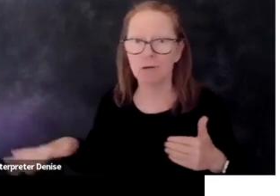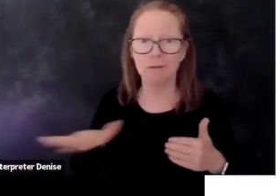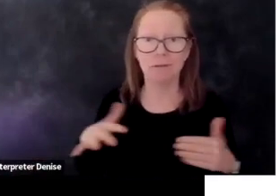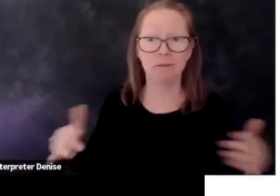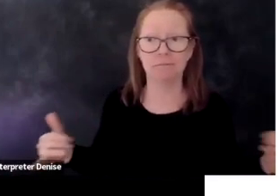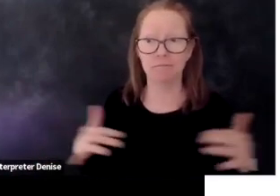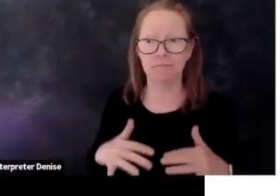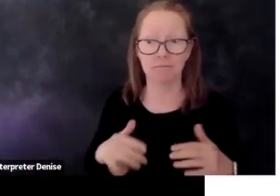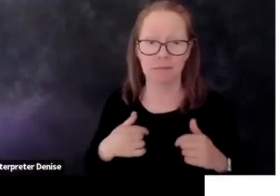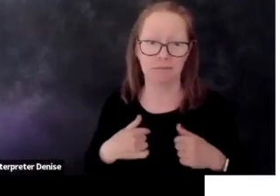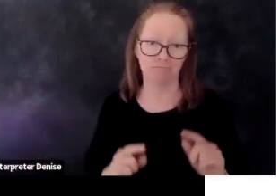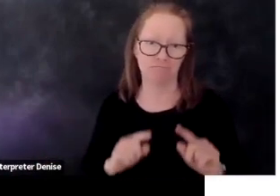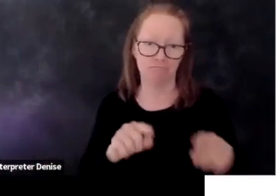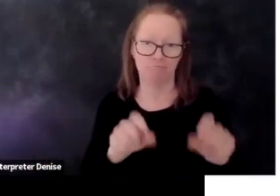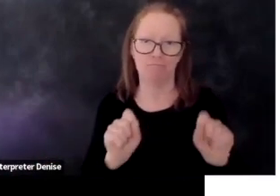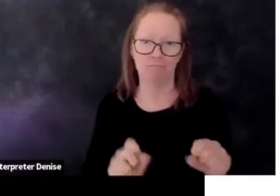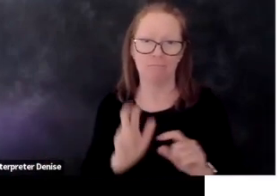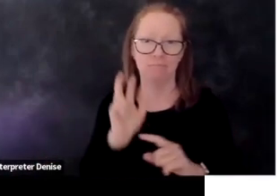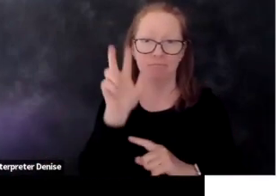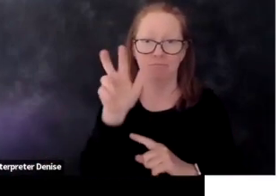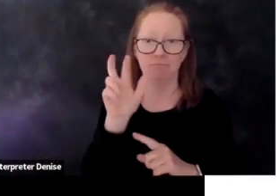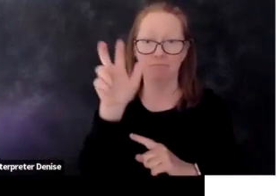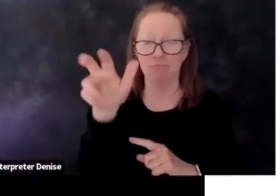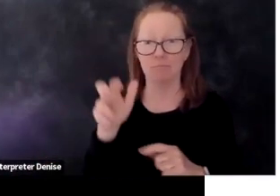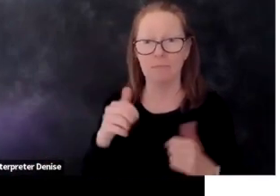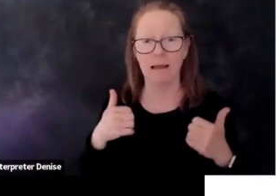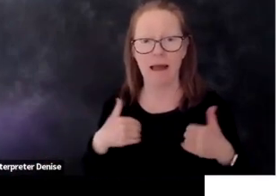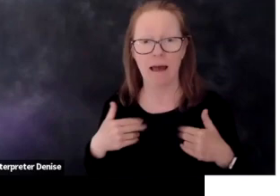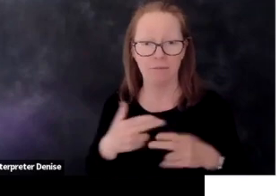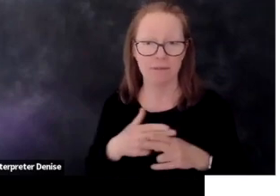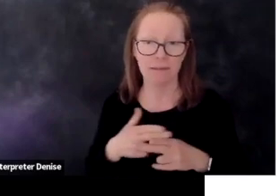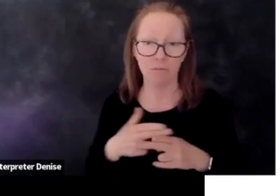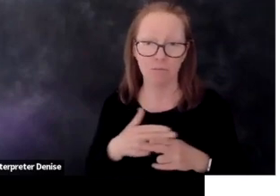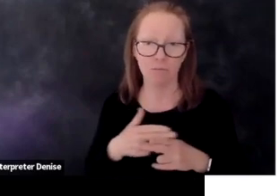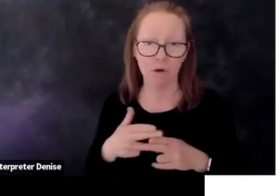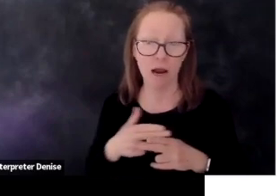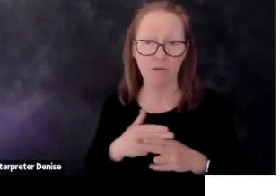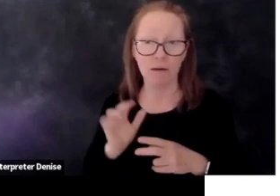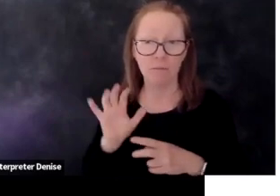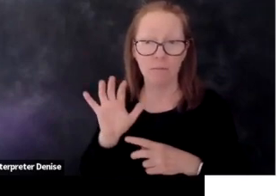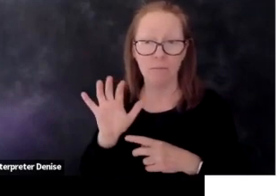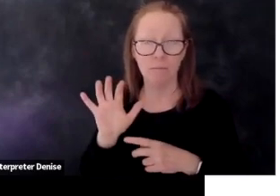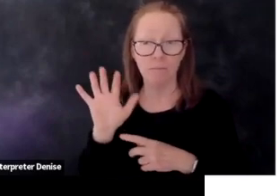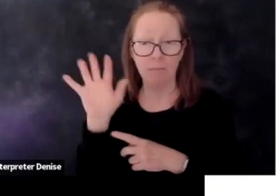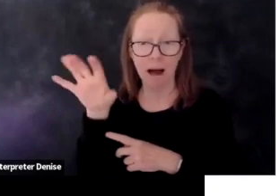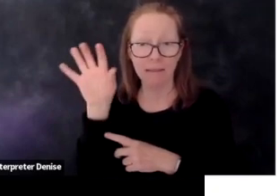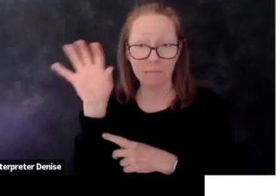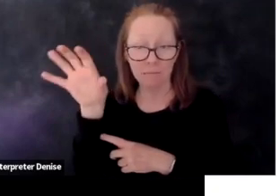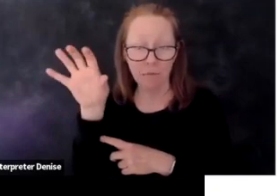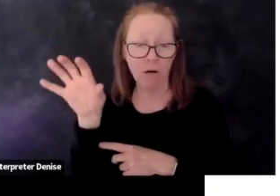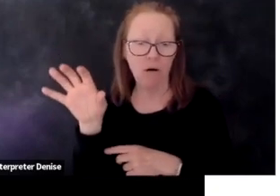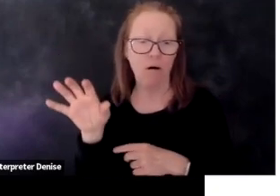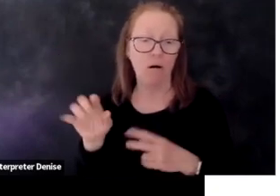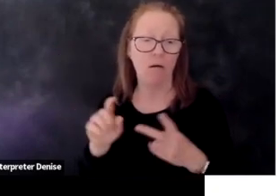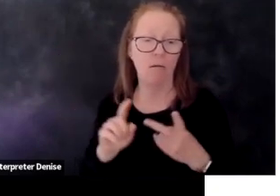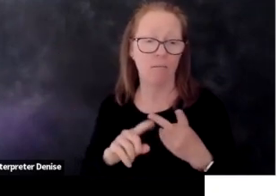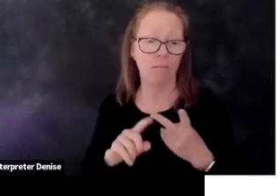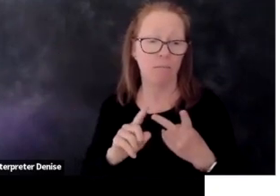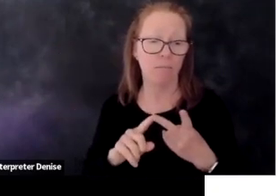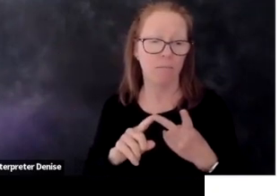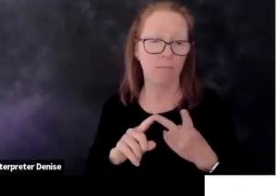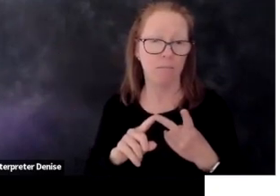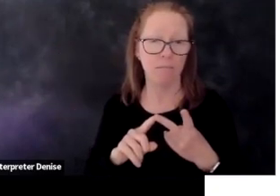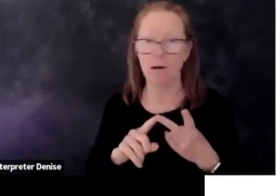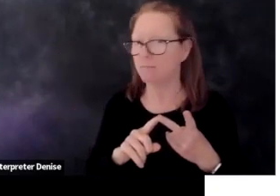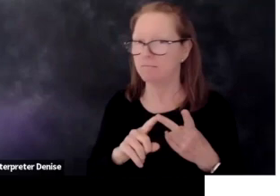striped for basketball. We'd have temporary courts, temporary baskets, but it would not be used. We would not have a